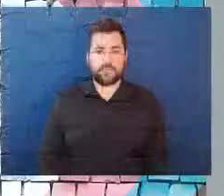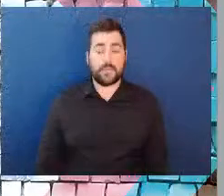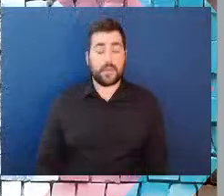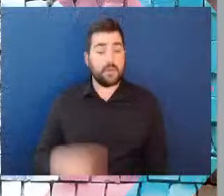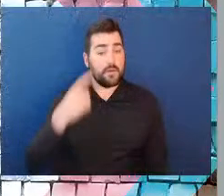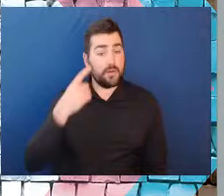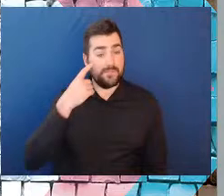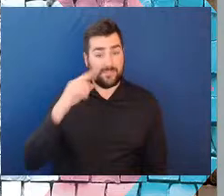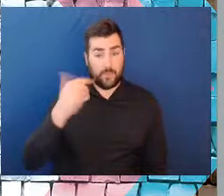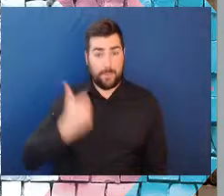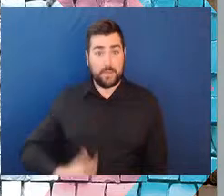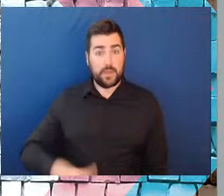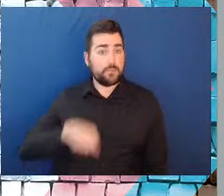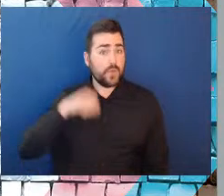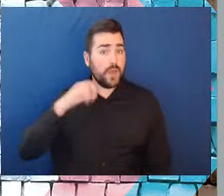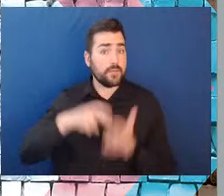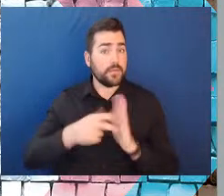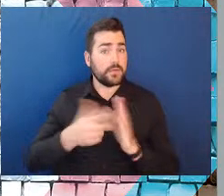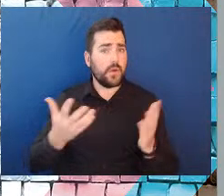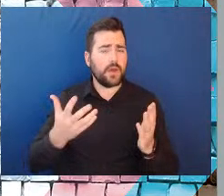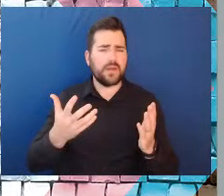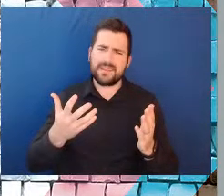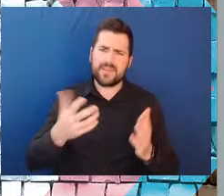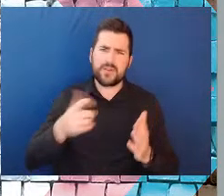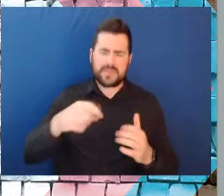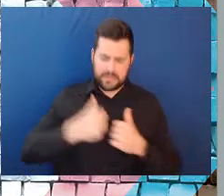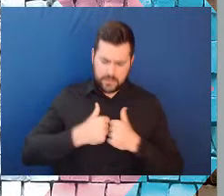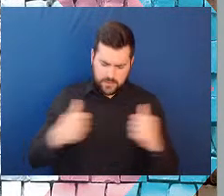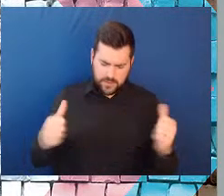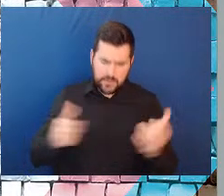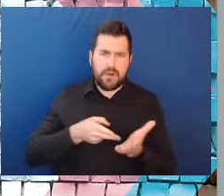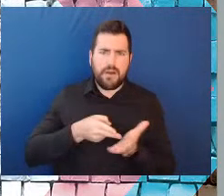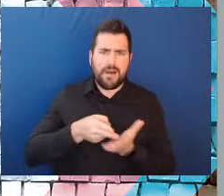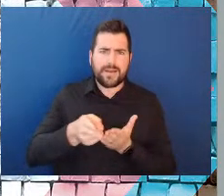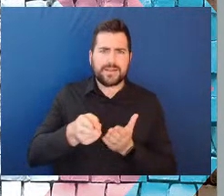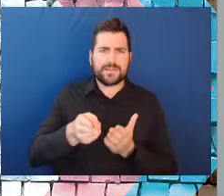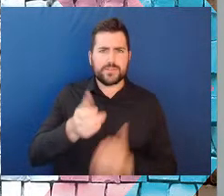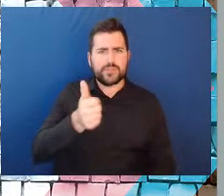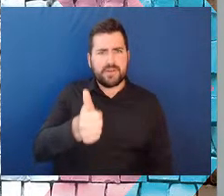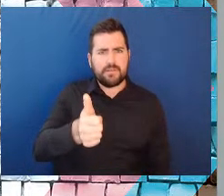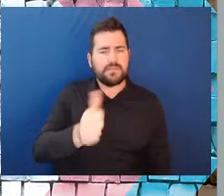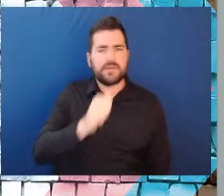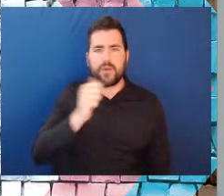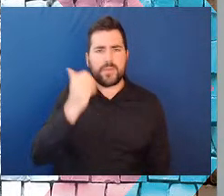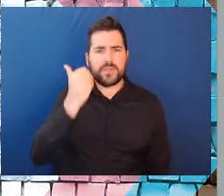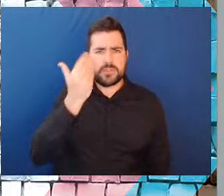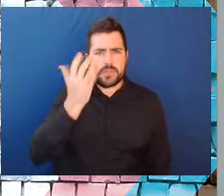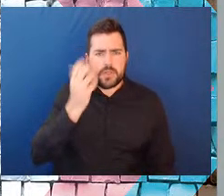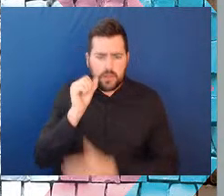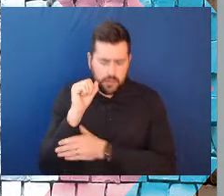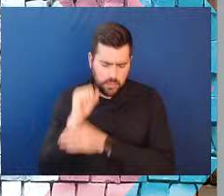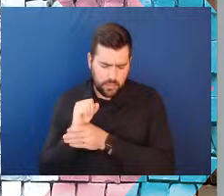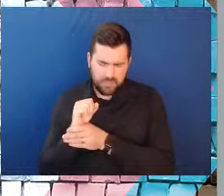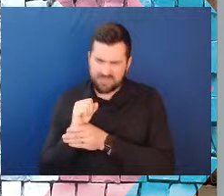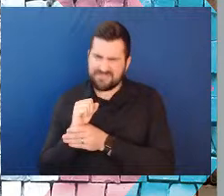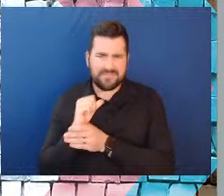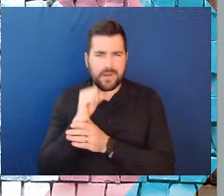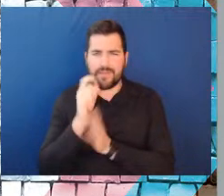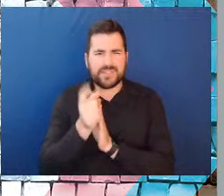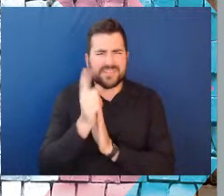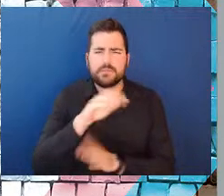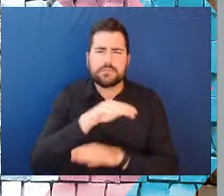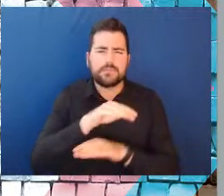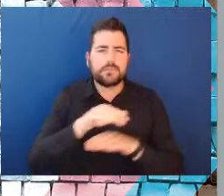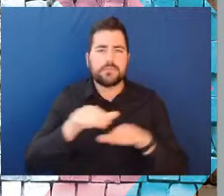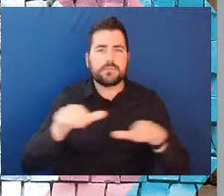your own true self. It means not feeling shame for being you, not even for a second. It means not having to